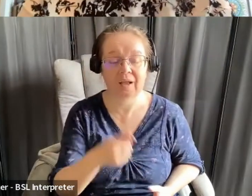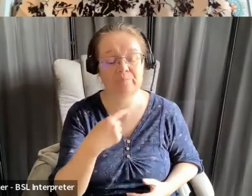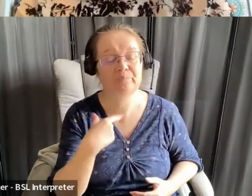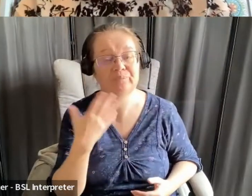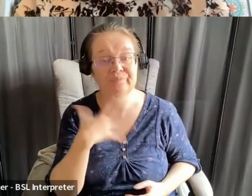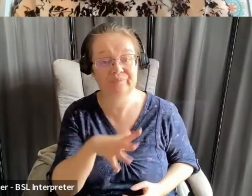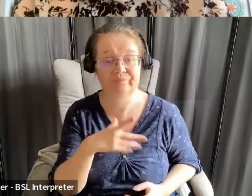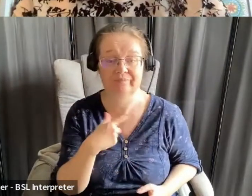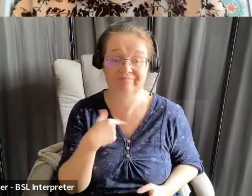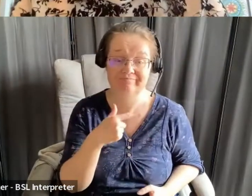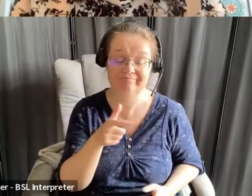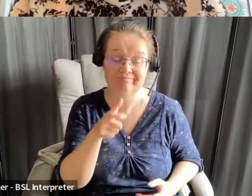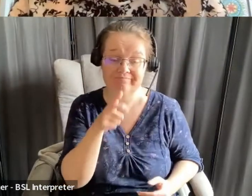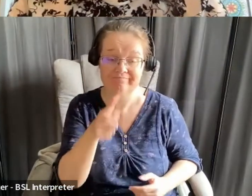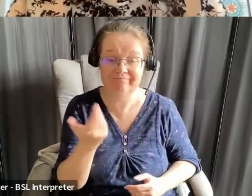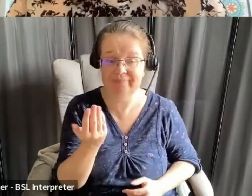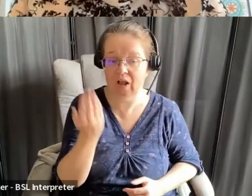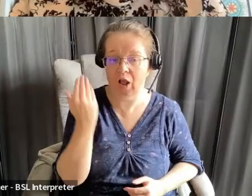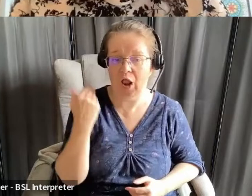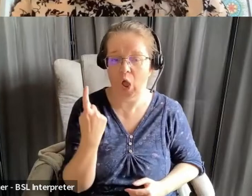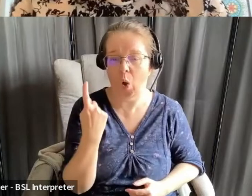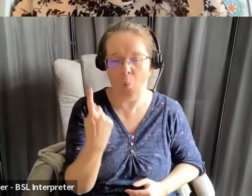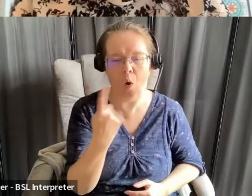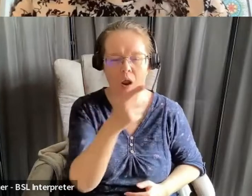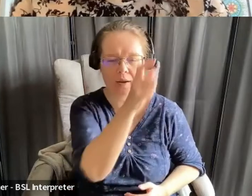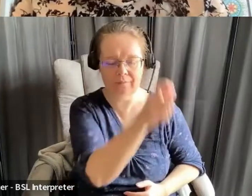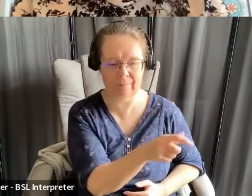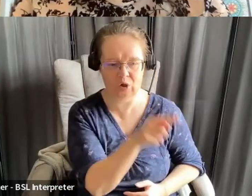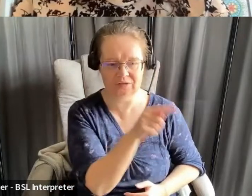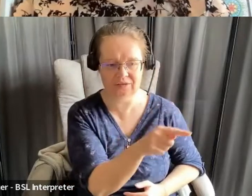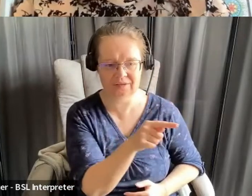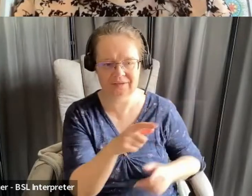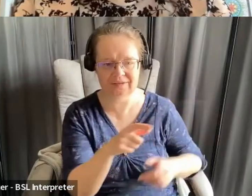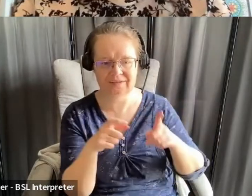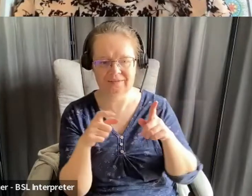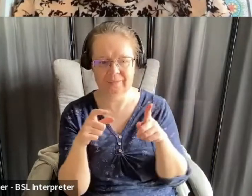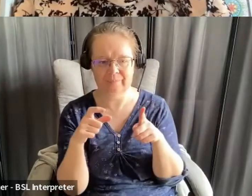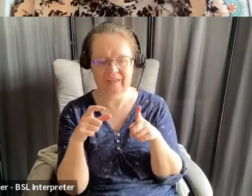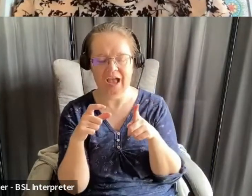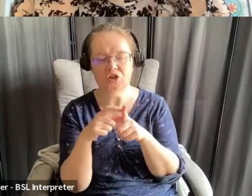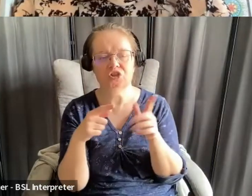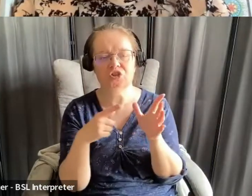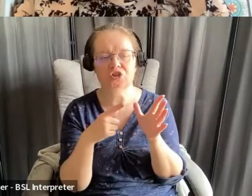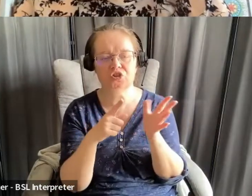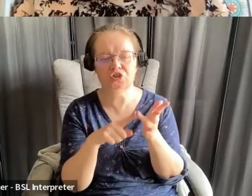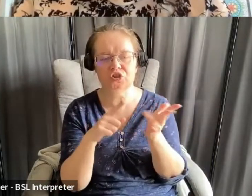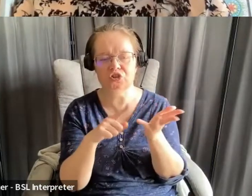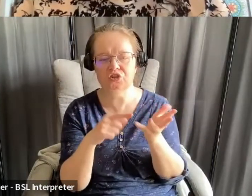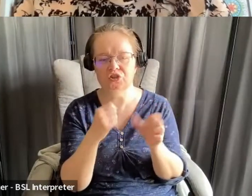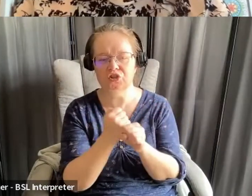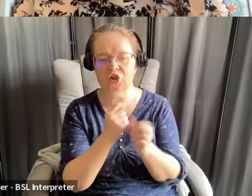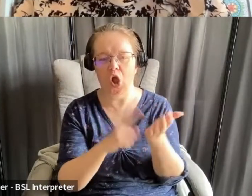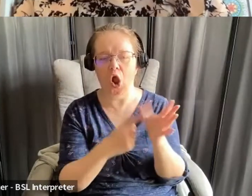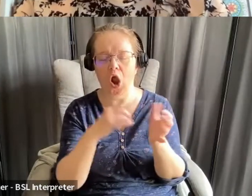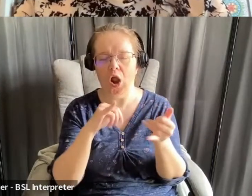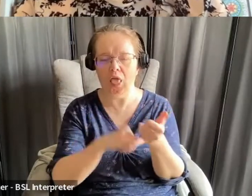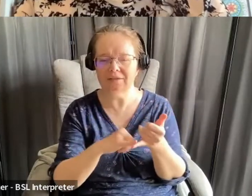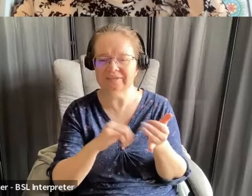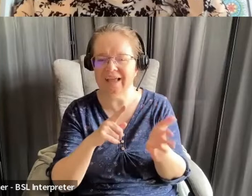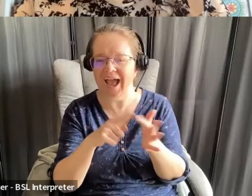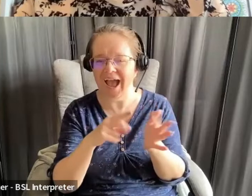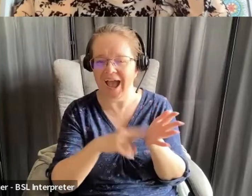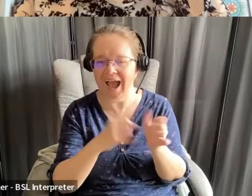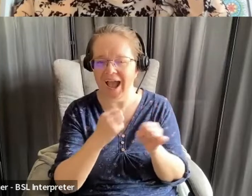earlier, there is one particular chap, his name's Douglas Engelbart. He's a futurist, he's just an